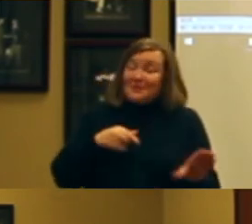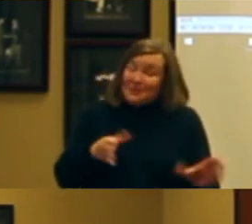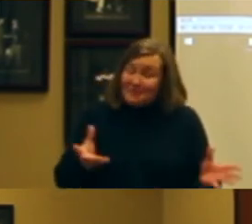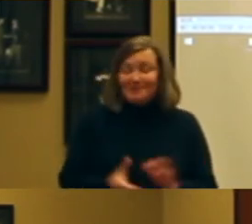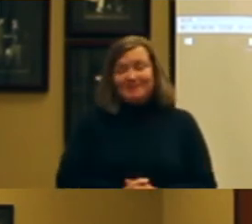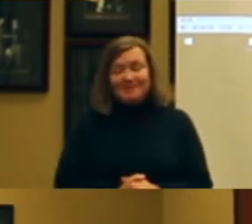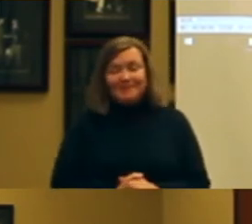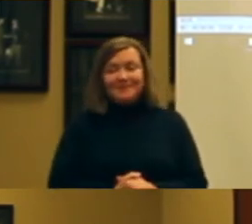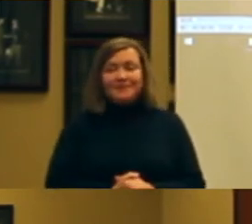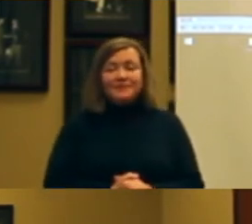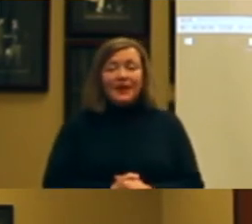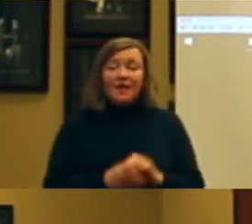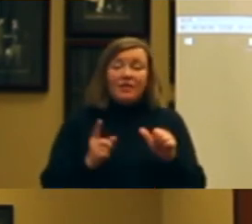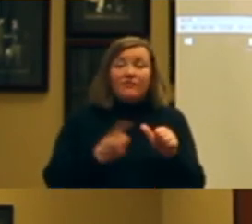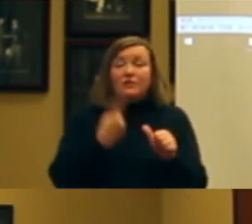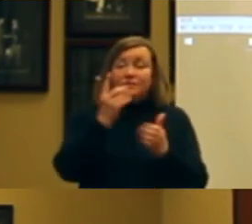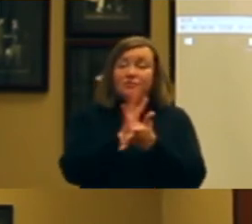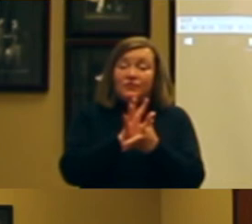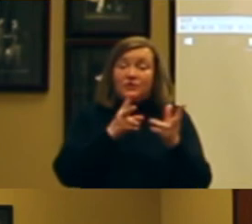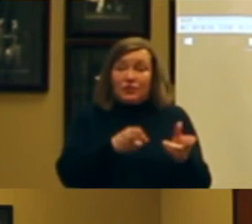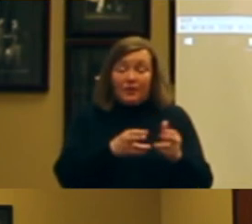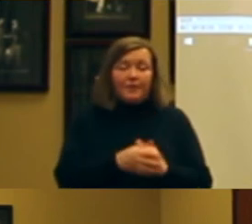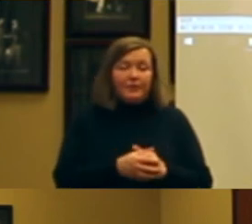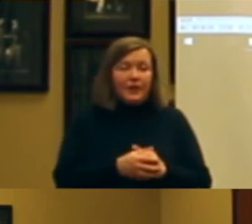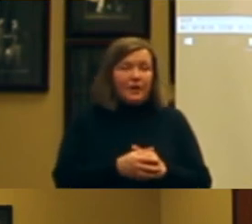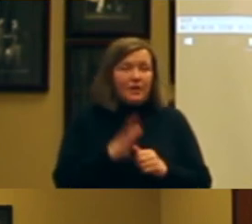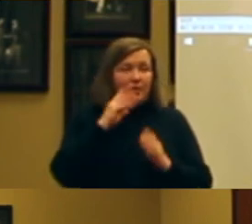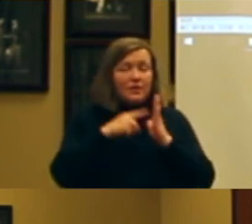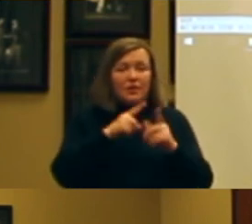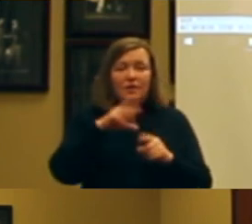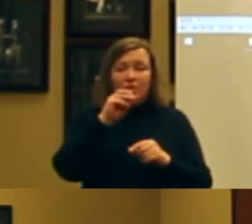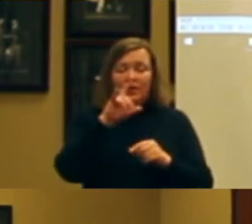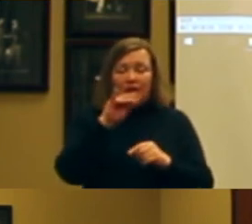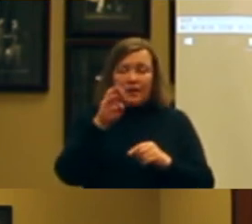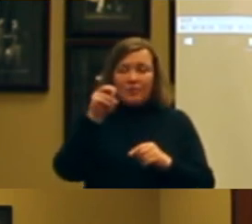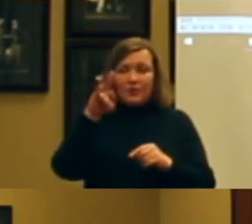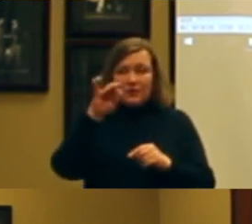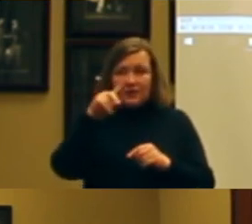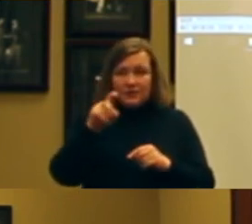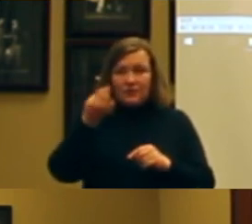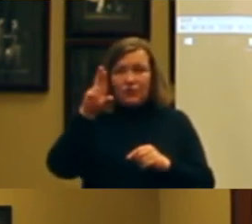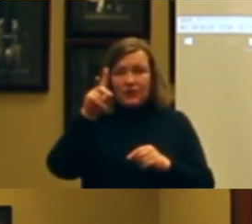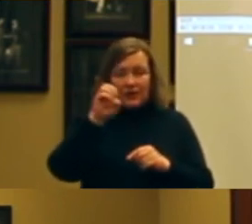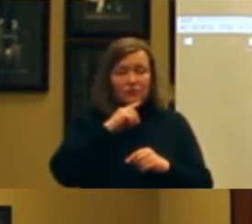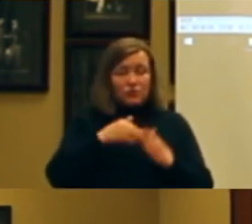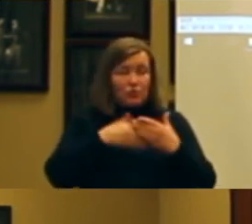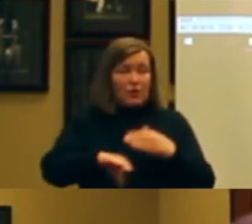I do. The first trailer is going to be on Rogelio Martinez Fure, who was